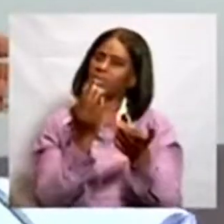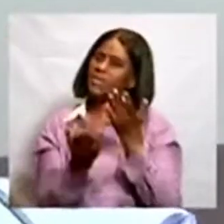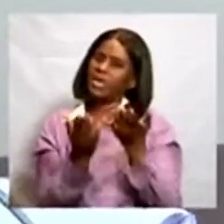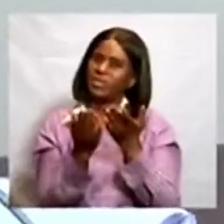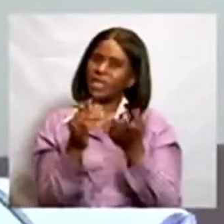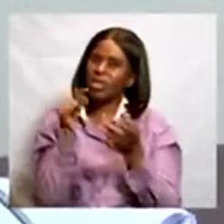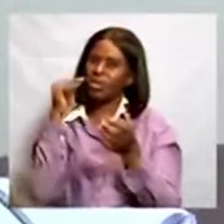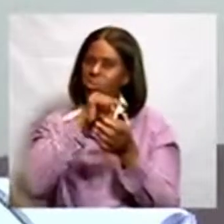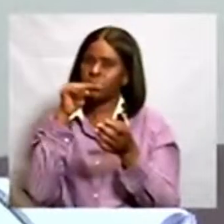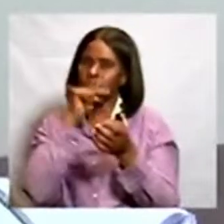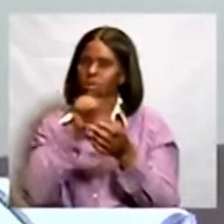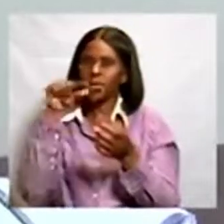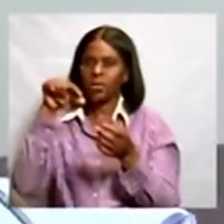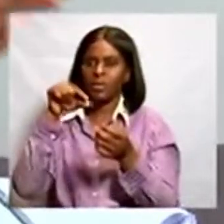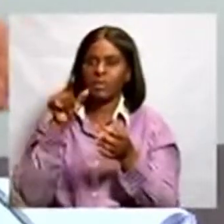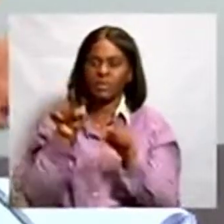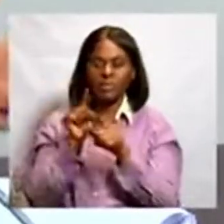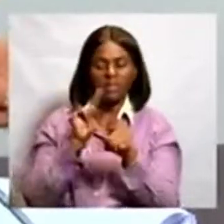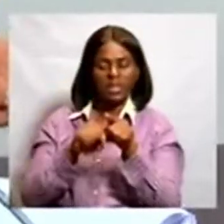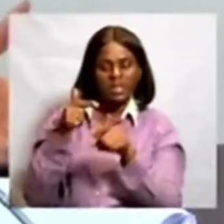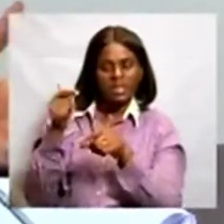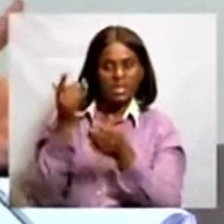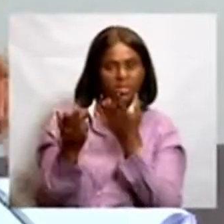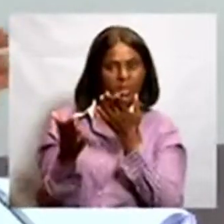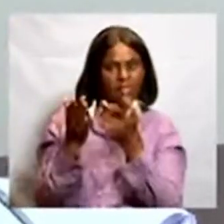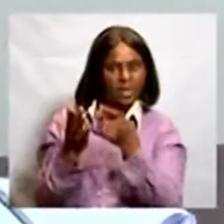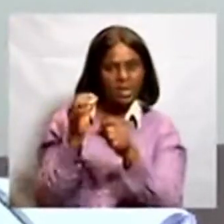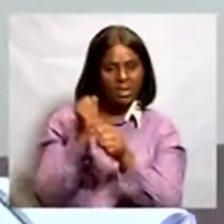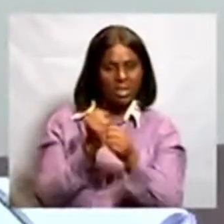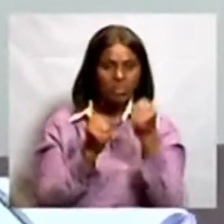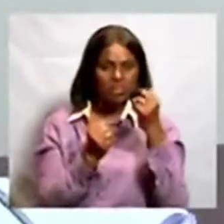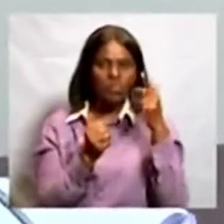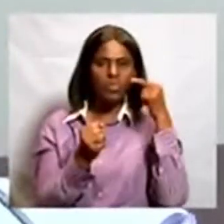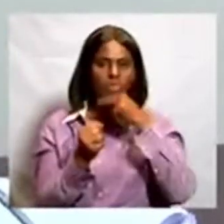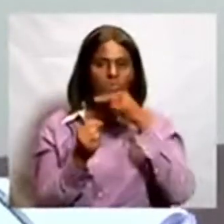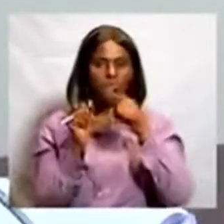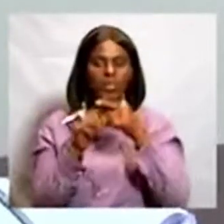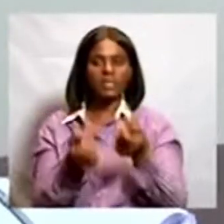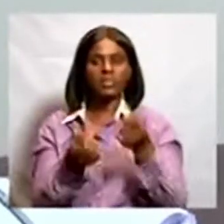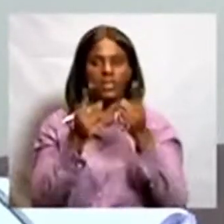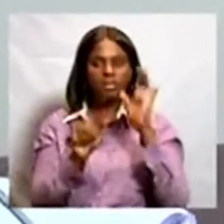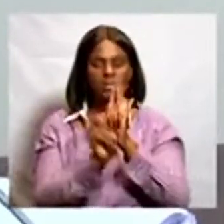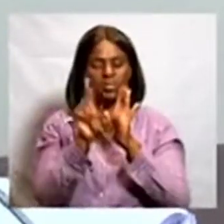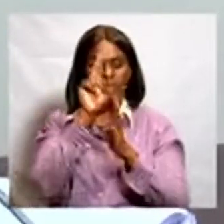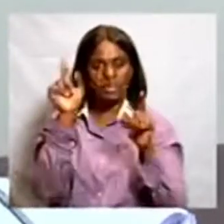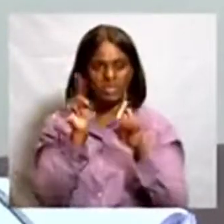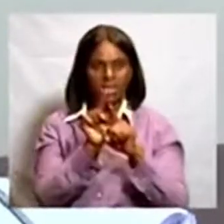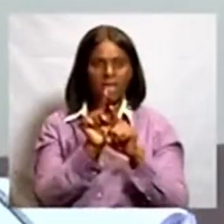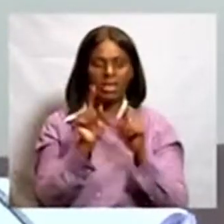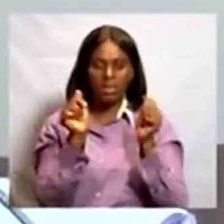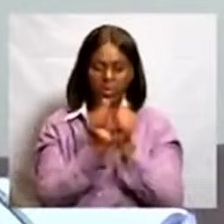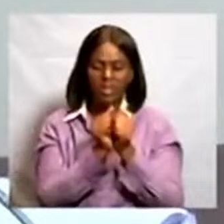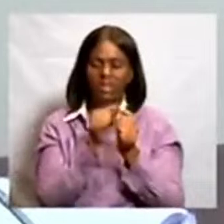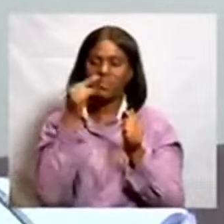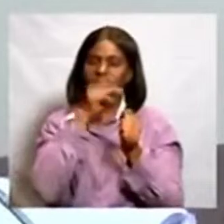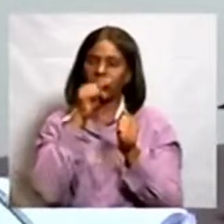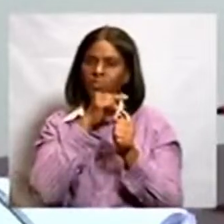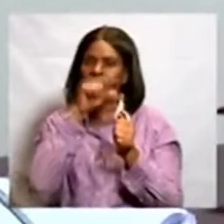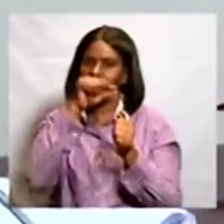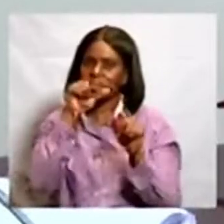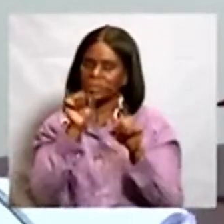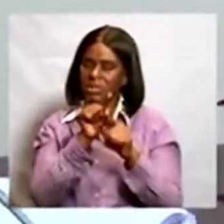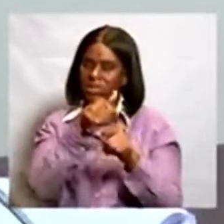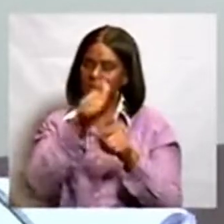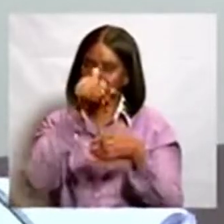fraudulent qualification. You find that maybe the grade 12 was forged, but they went to university and with that forged qualification, and they